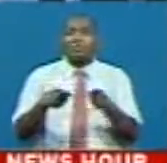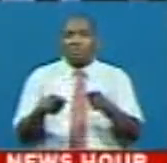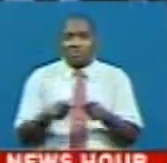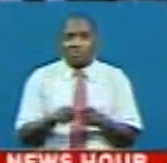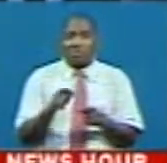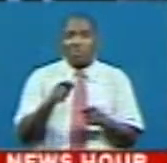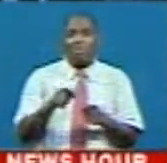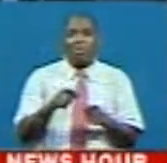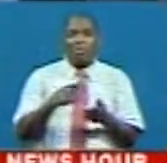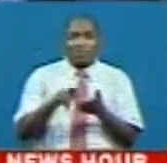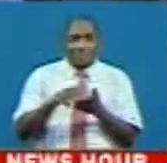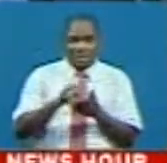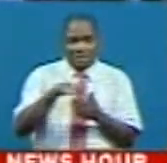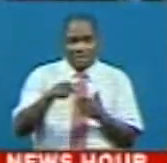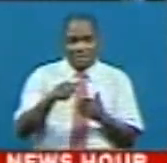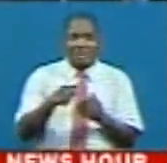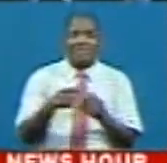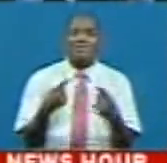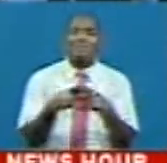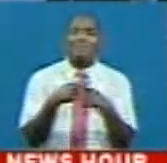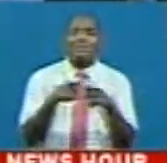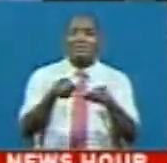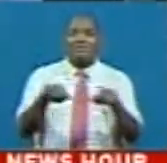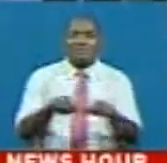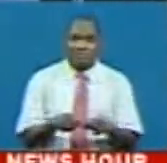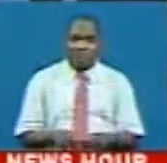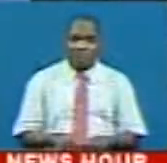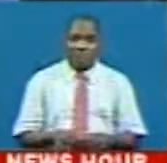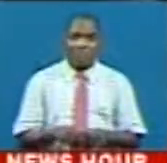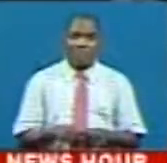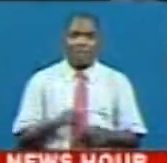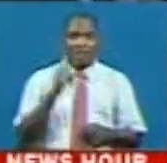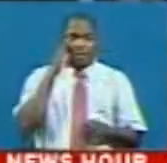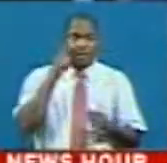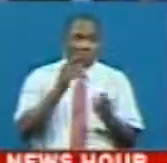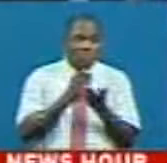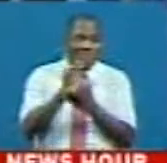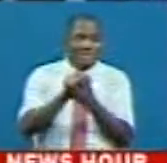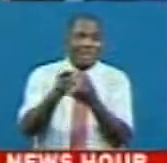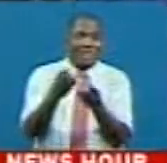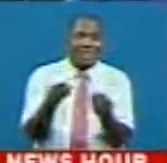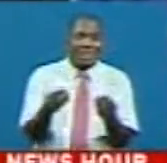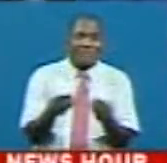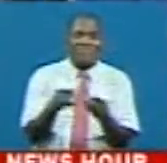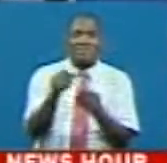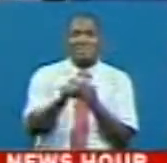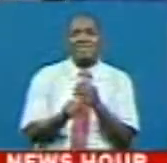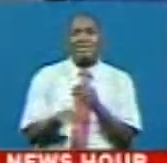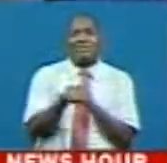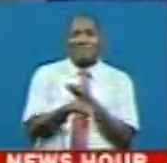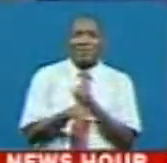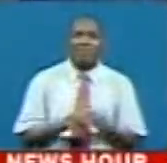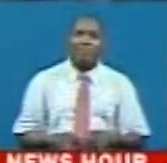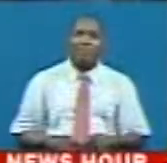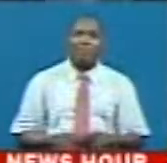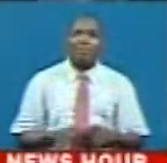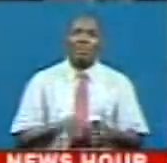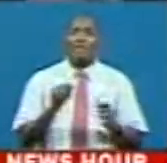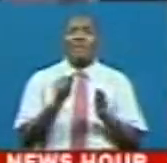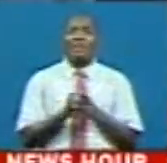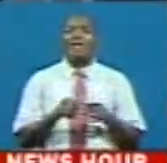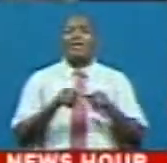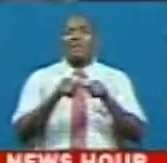and administers the rest of the disputed territory and calls these lands its southern provinces.